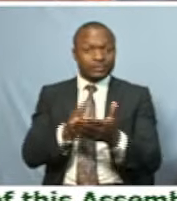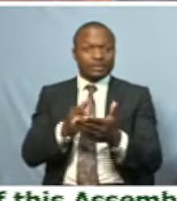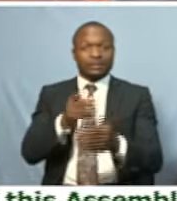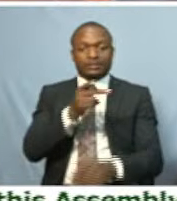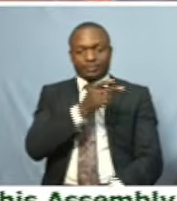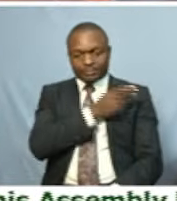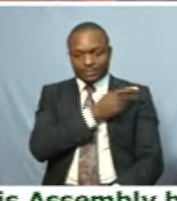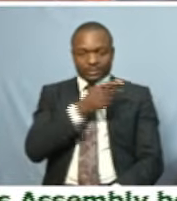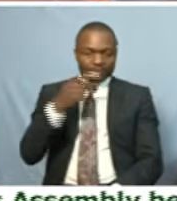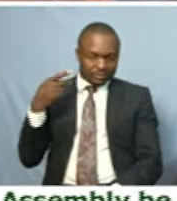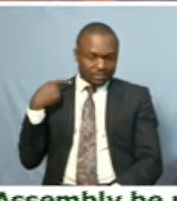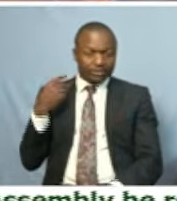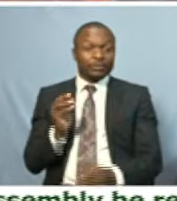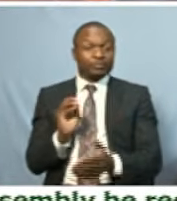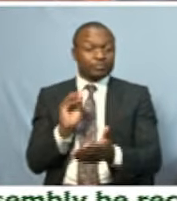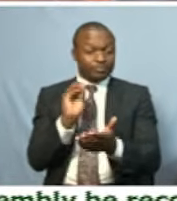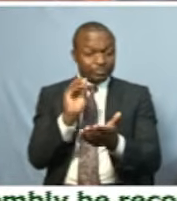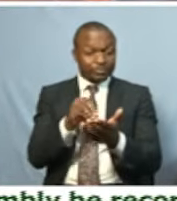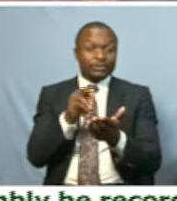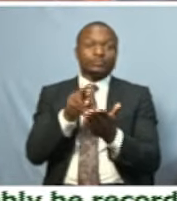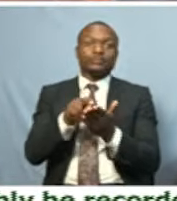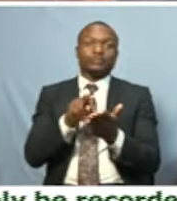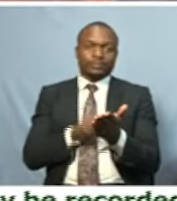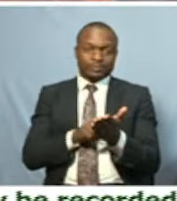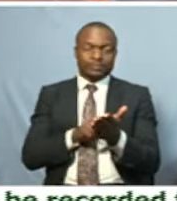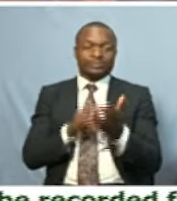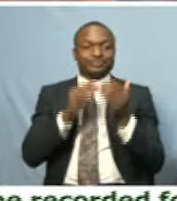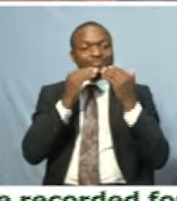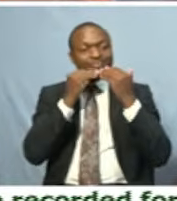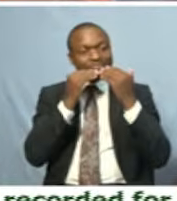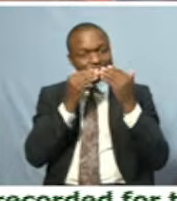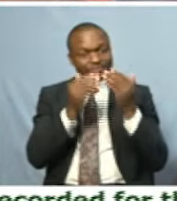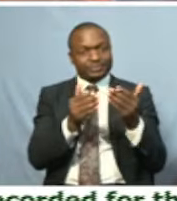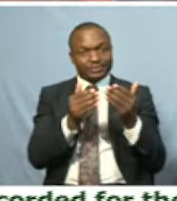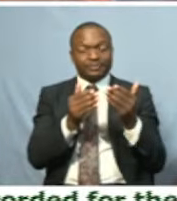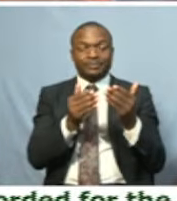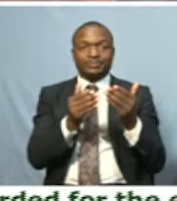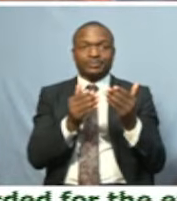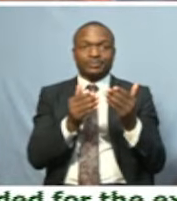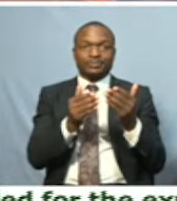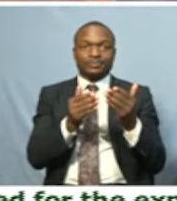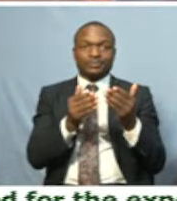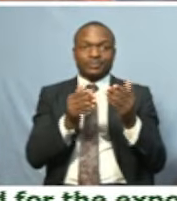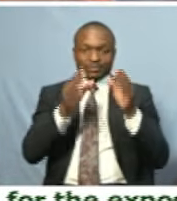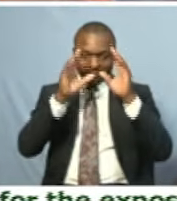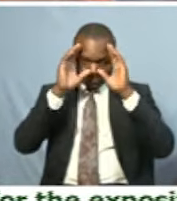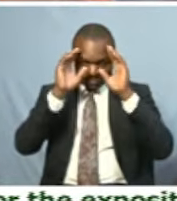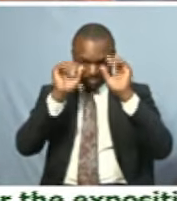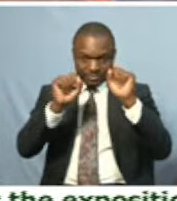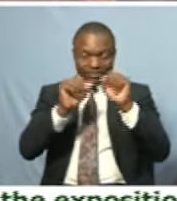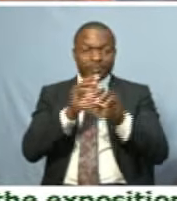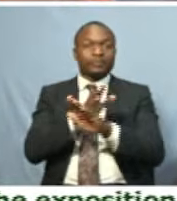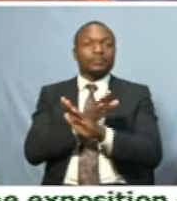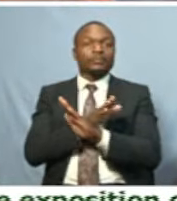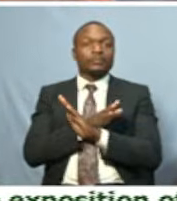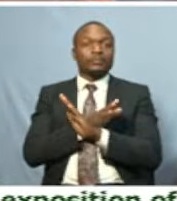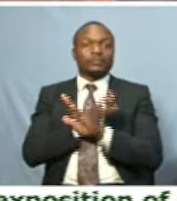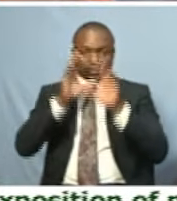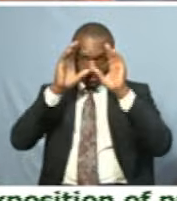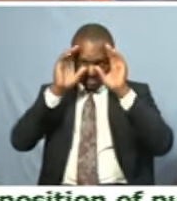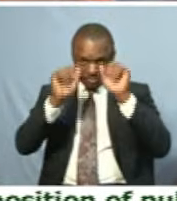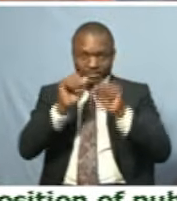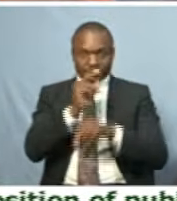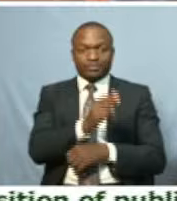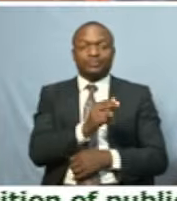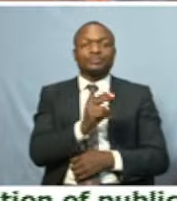House do place on record our sincere appreciation and gratitude to the President of the Republic of Zambia, Mr. Hakainde